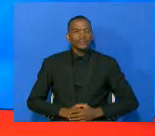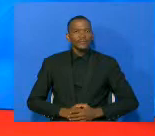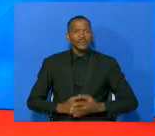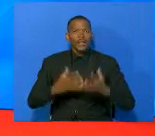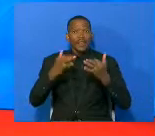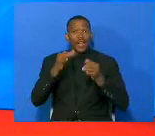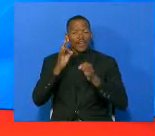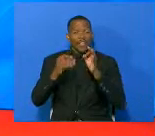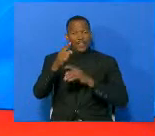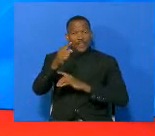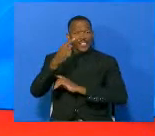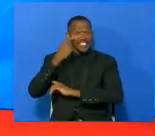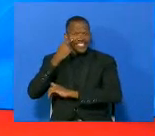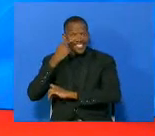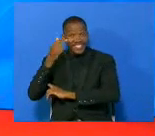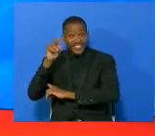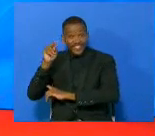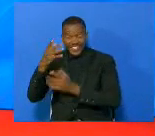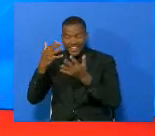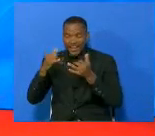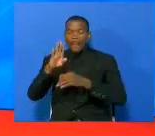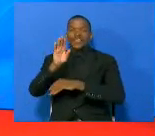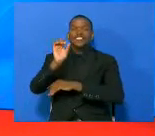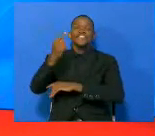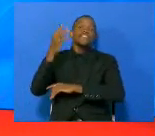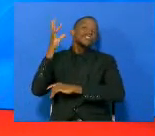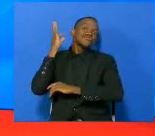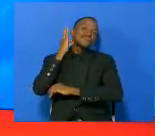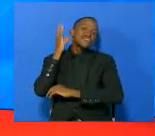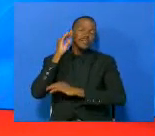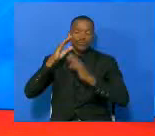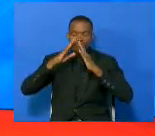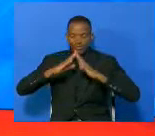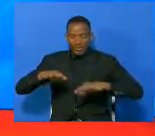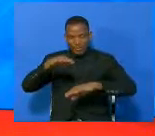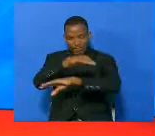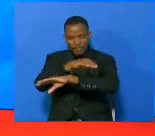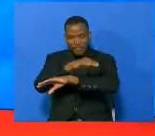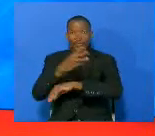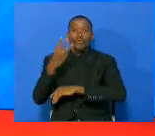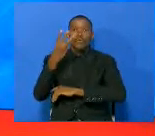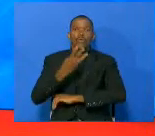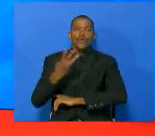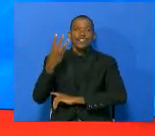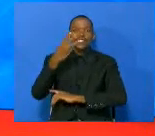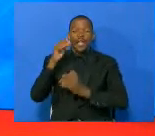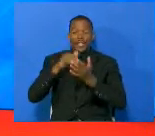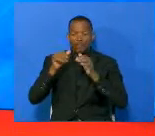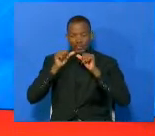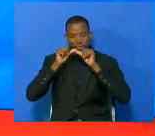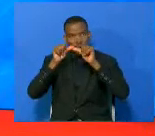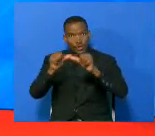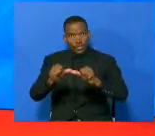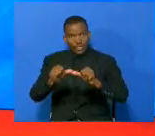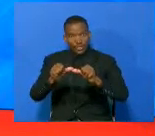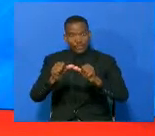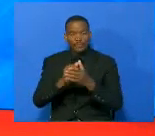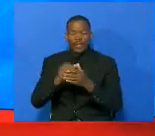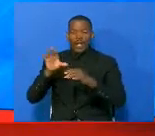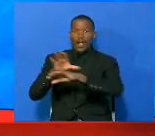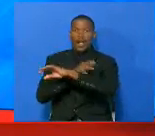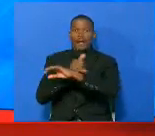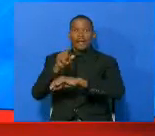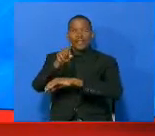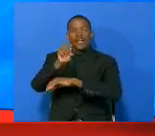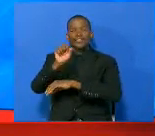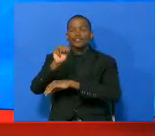Mewetso a le kgona go tshumang segona sa ditshwantsho dikgang ke tsa Botswana Television phirimaneng ya tsatsi la laboraro mme ga re tswelela. Kampane ya